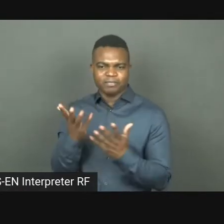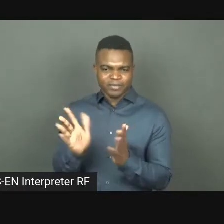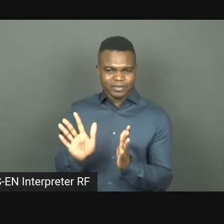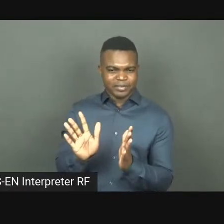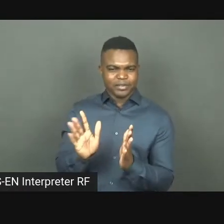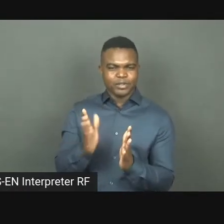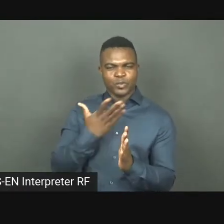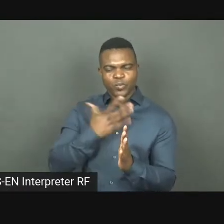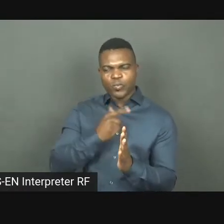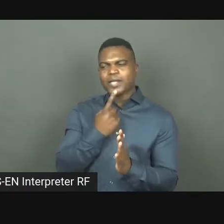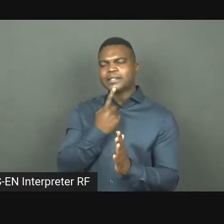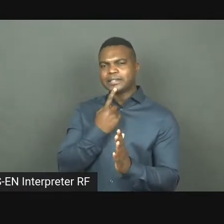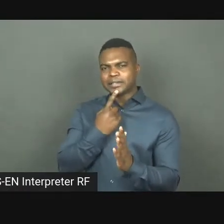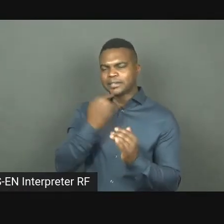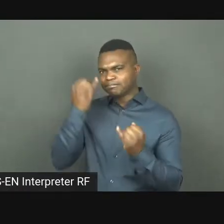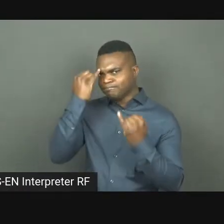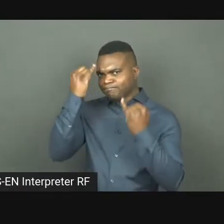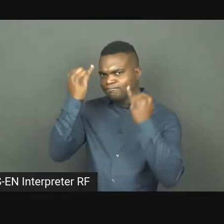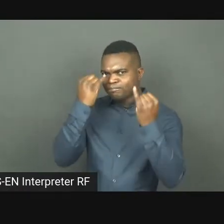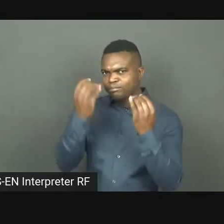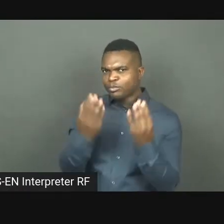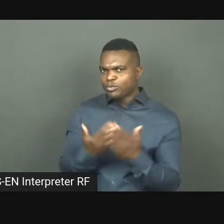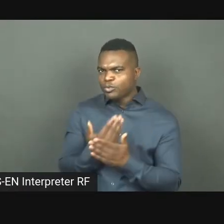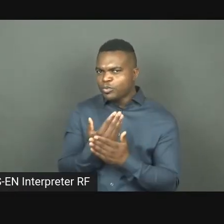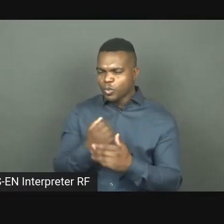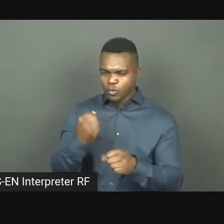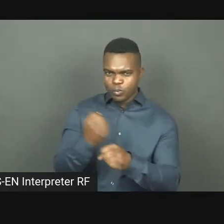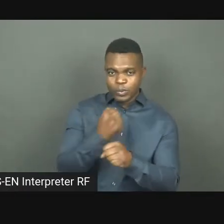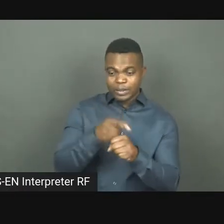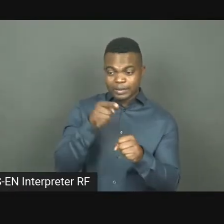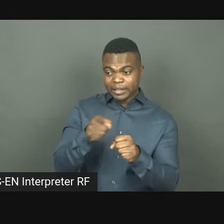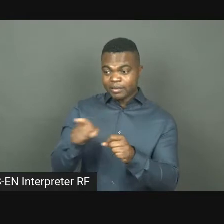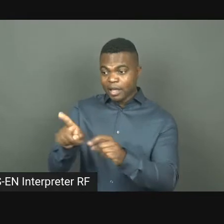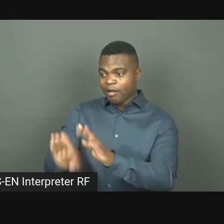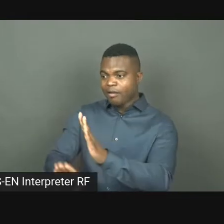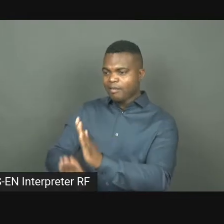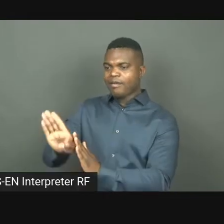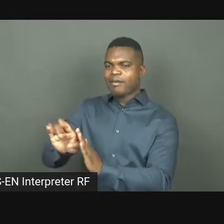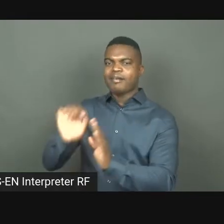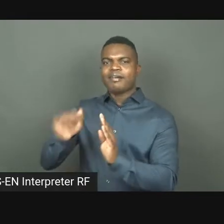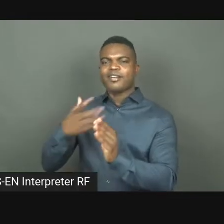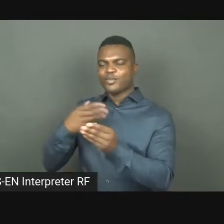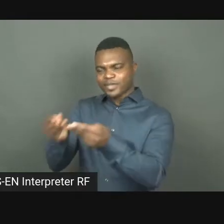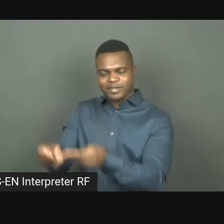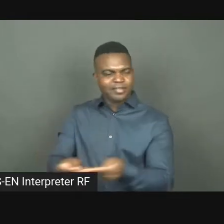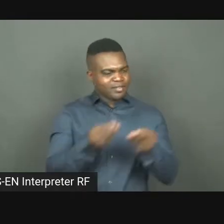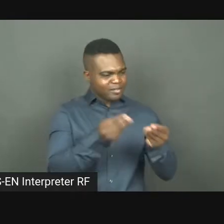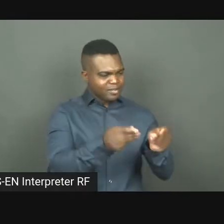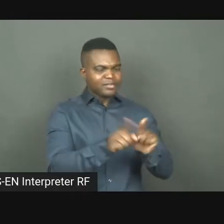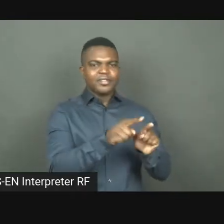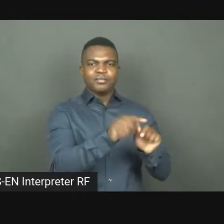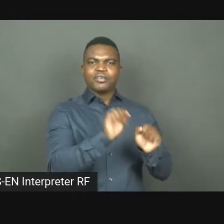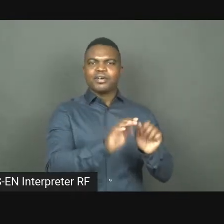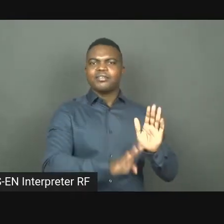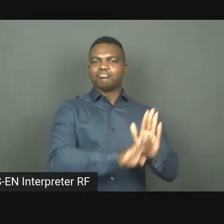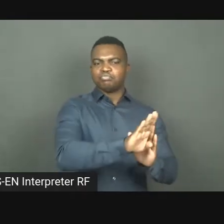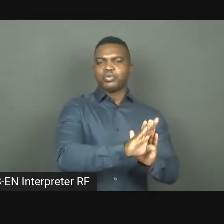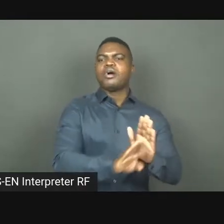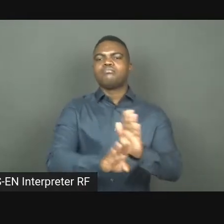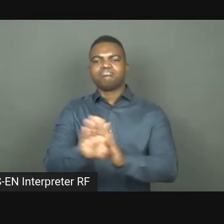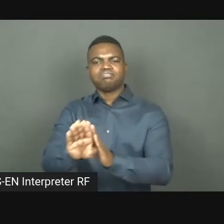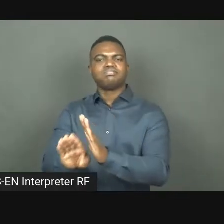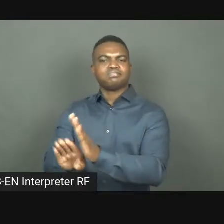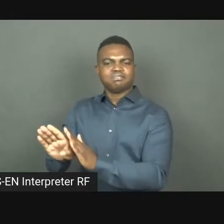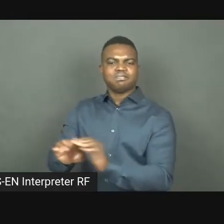start next year. Let's build on what's worked well and revise where improvements can be made. Second, we need donors